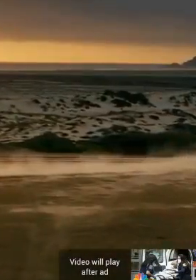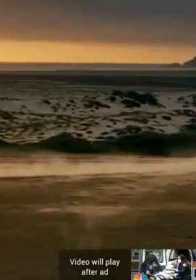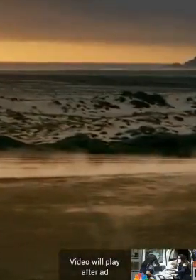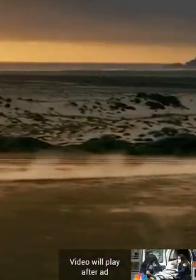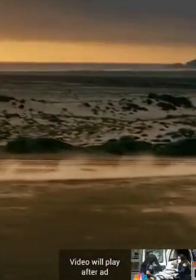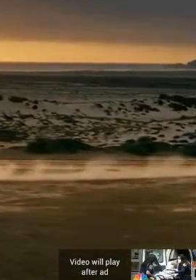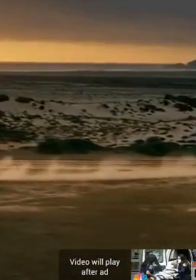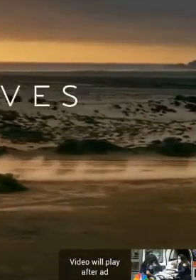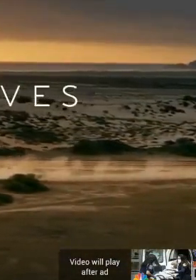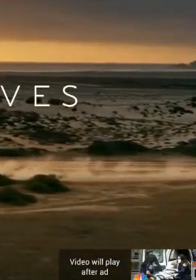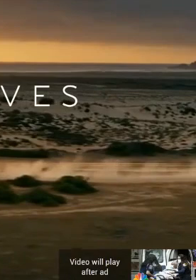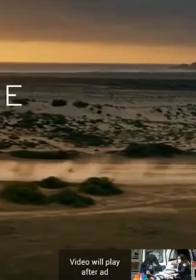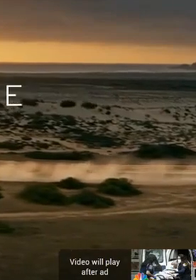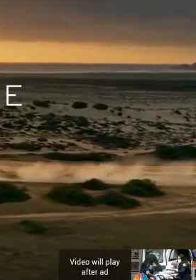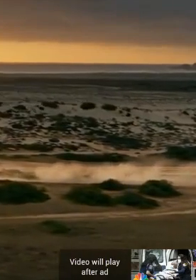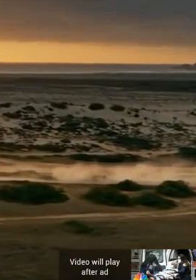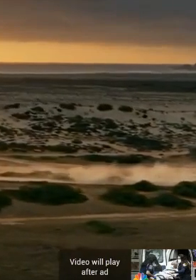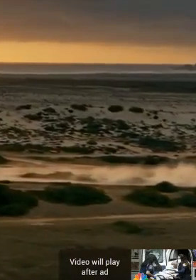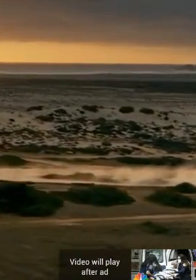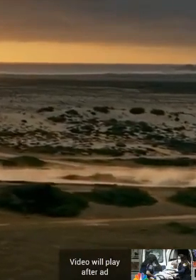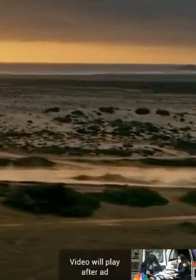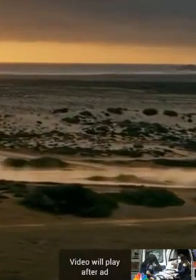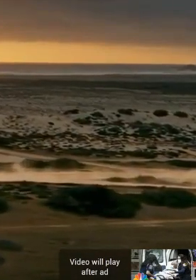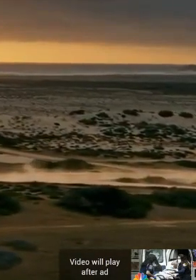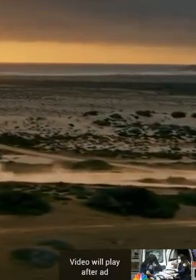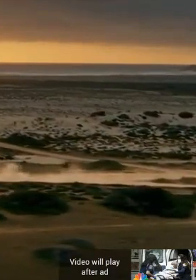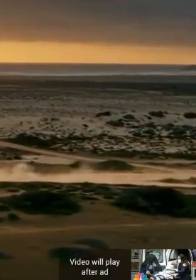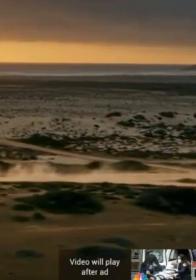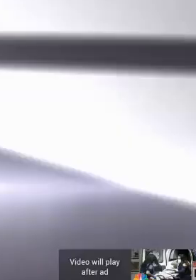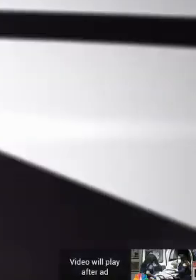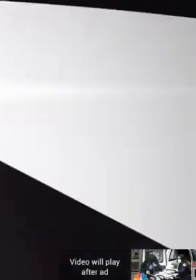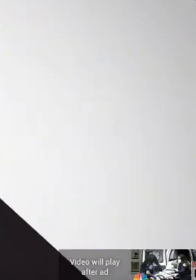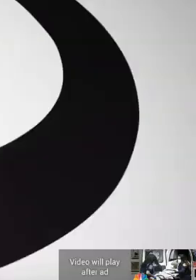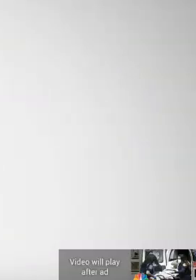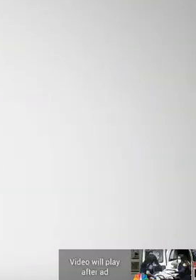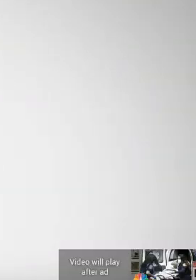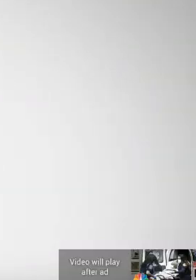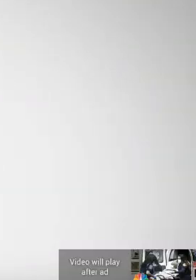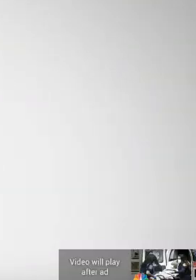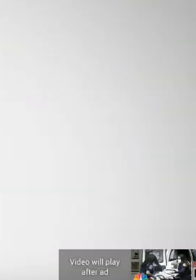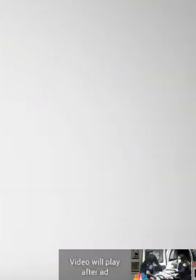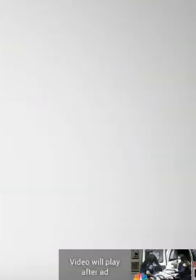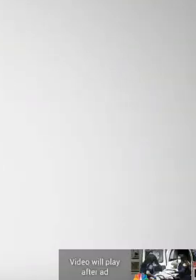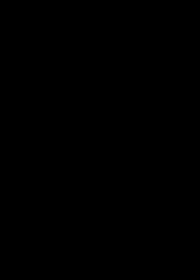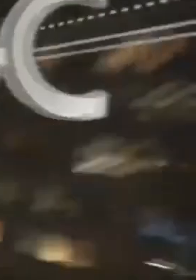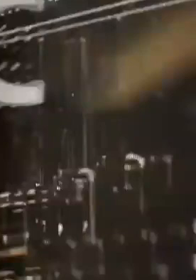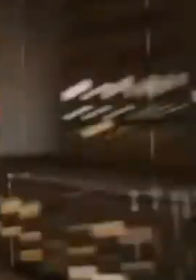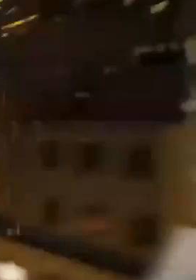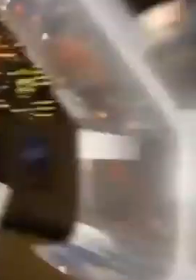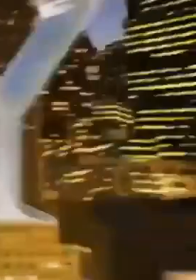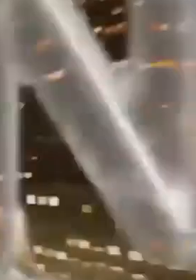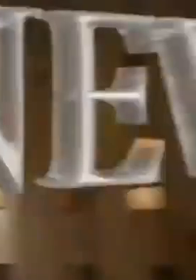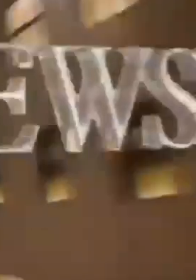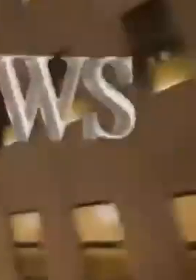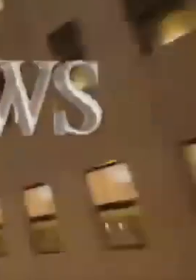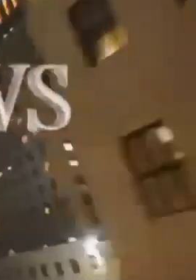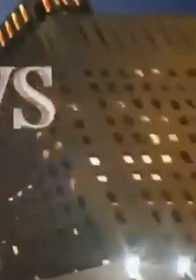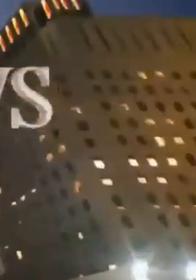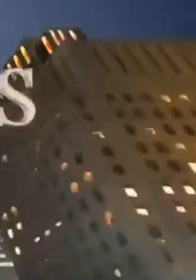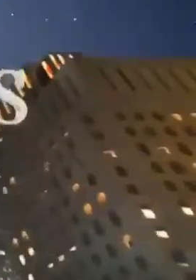Now. Service, test drives, purchase, and leasing that comes to you during the Infinity Summer Event. This